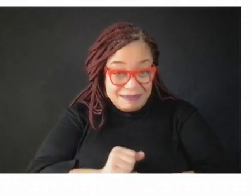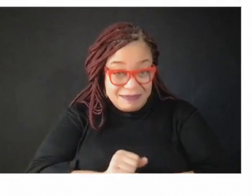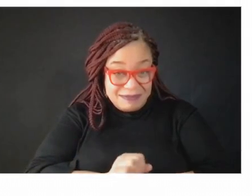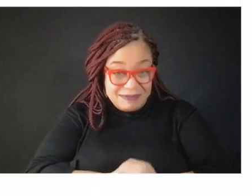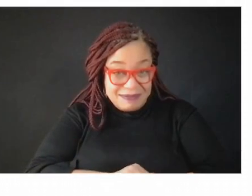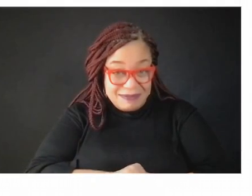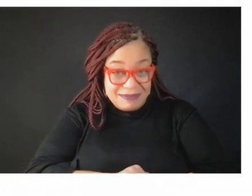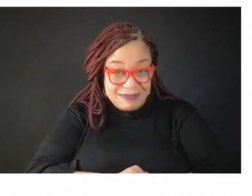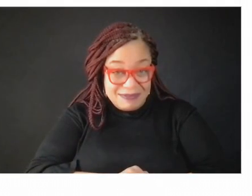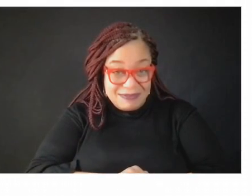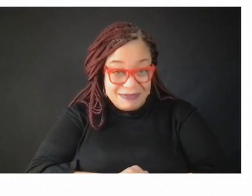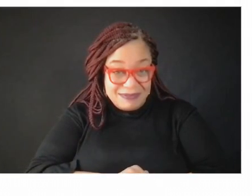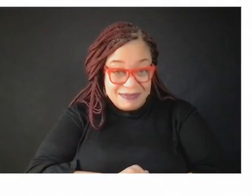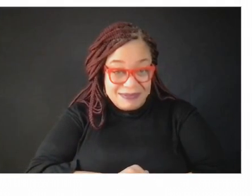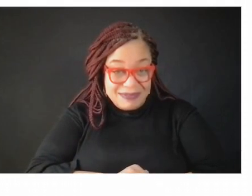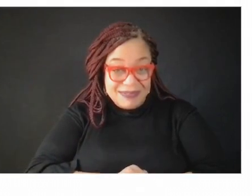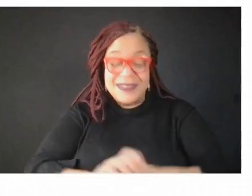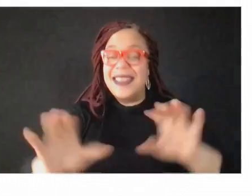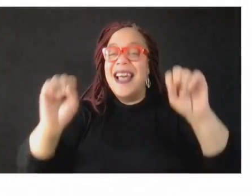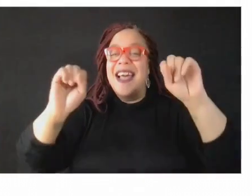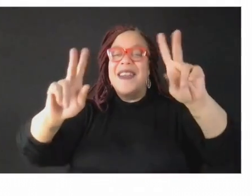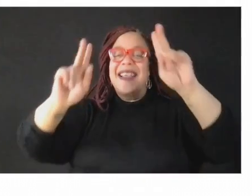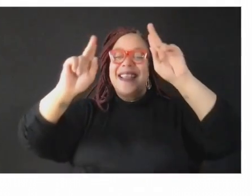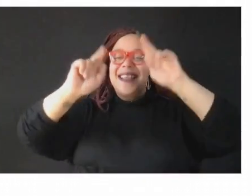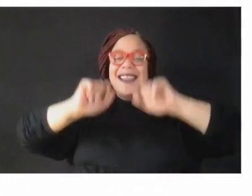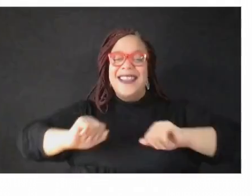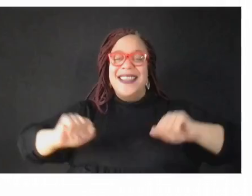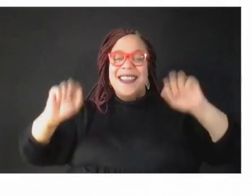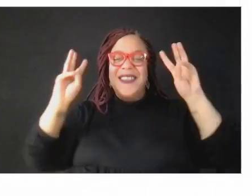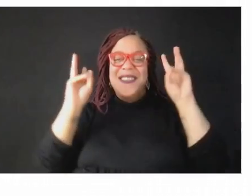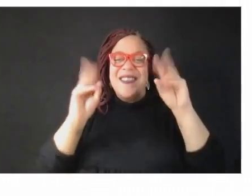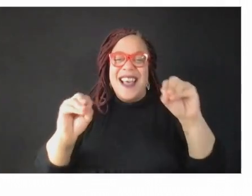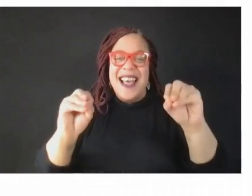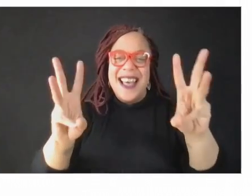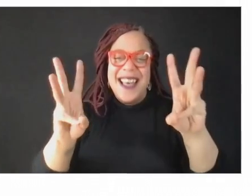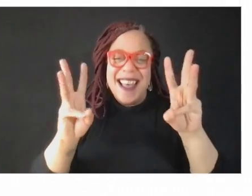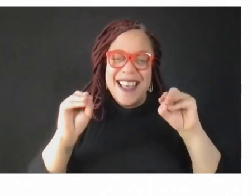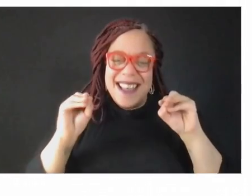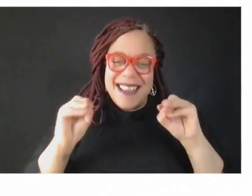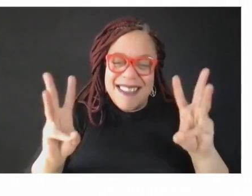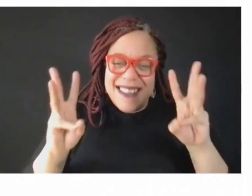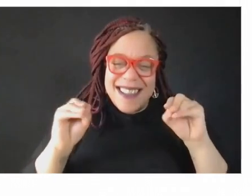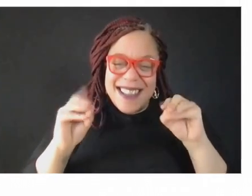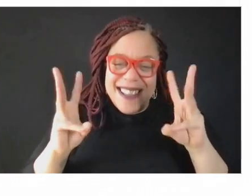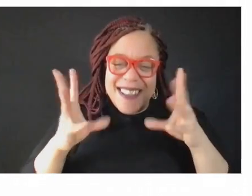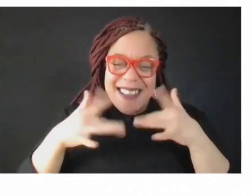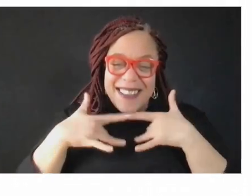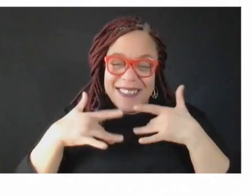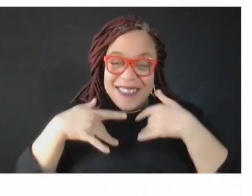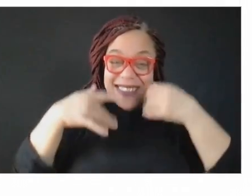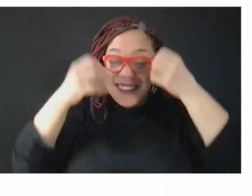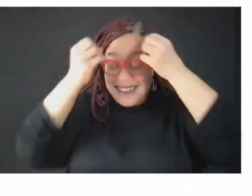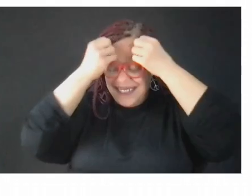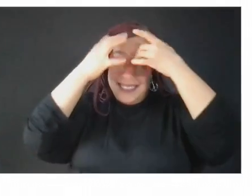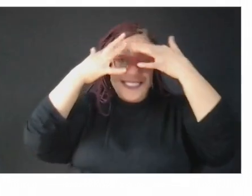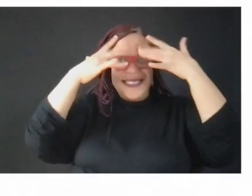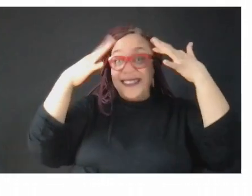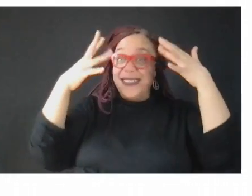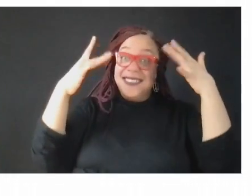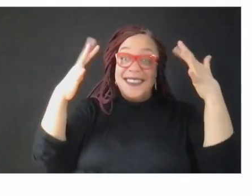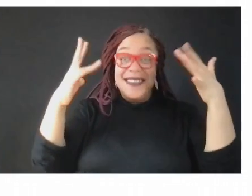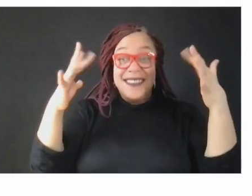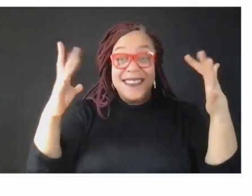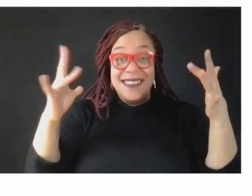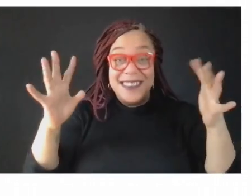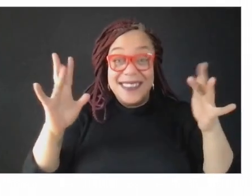All right. Wow. I feel like my head is ex gonna explode because this has been a powerful